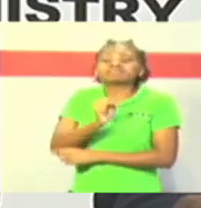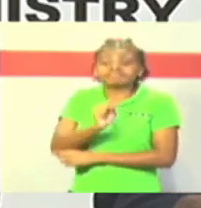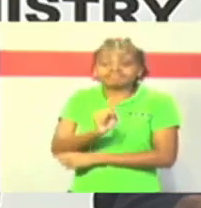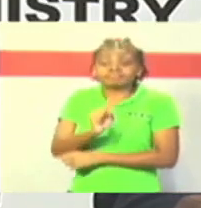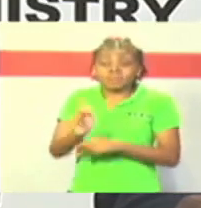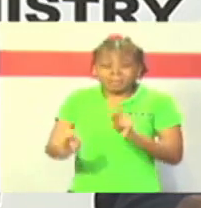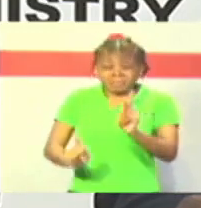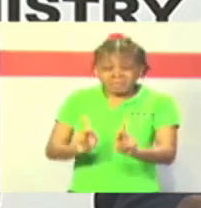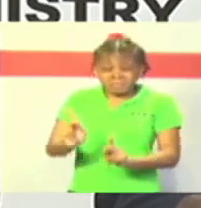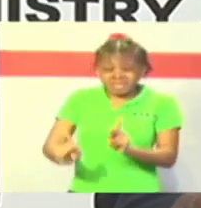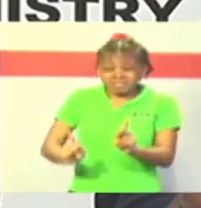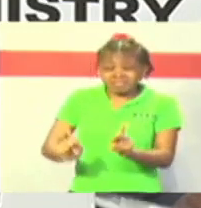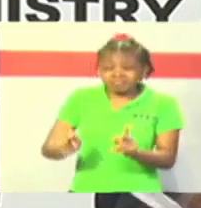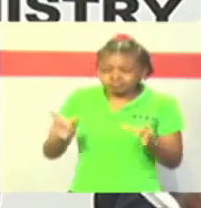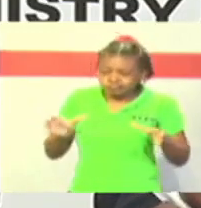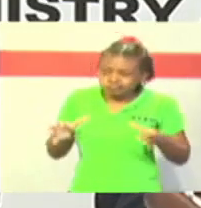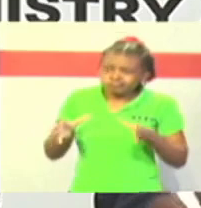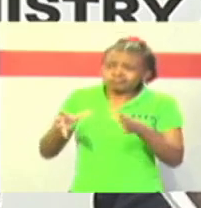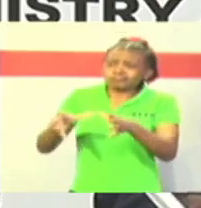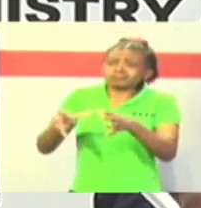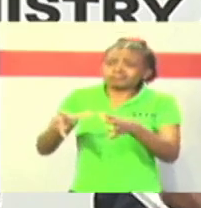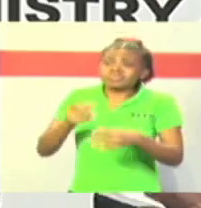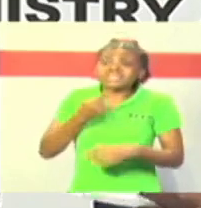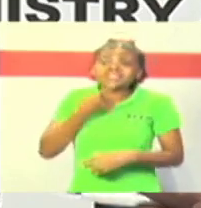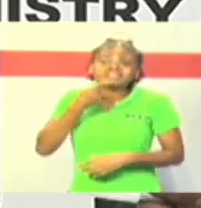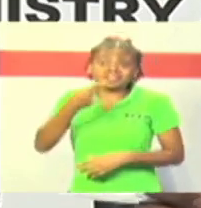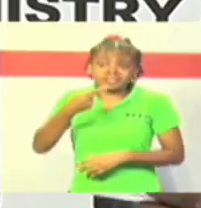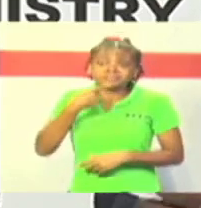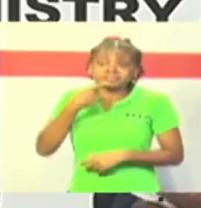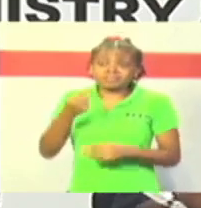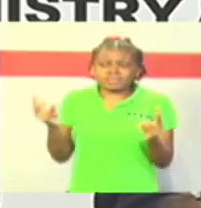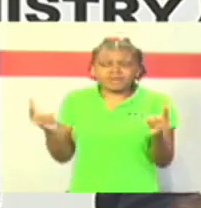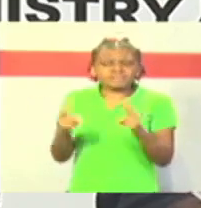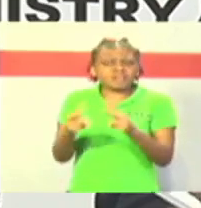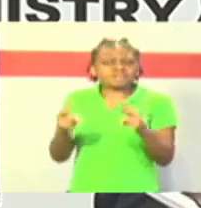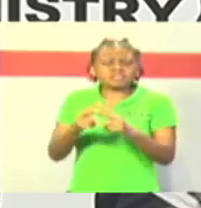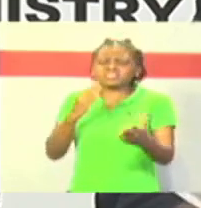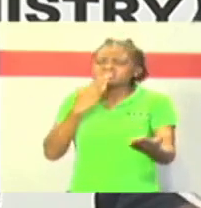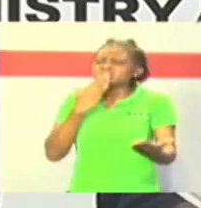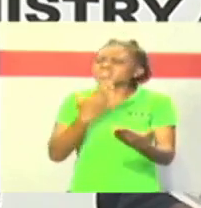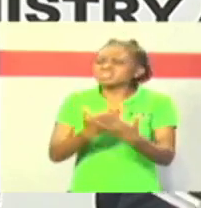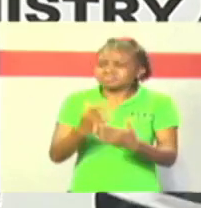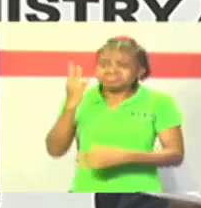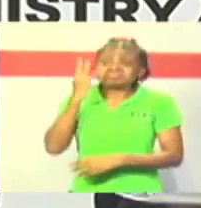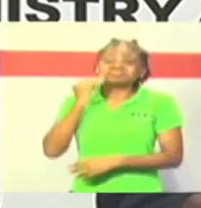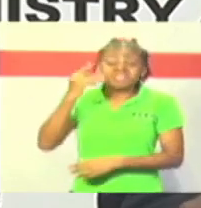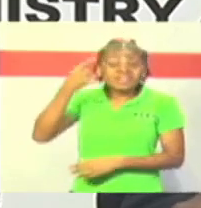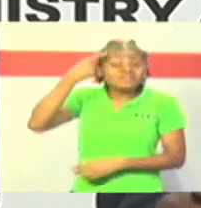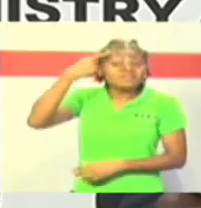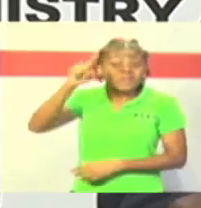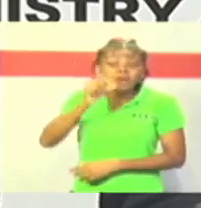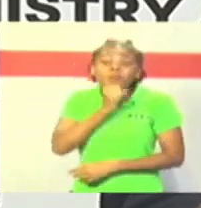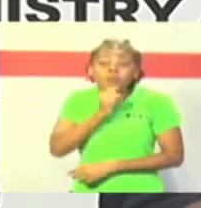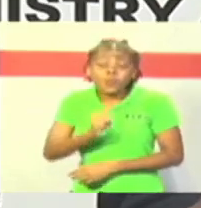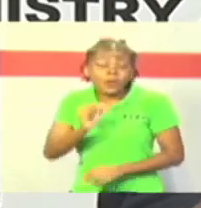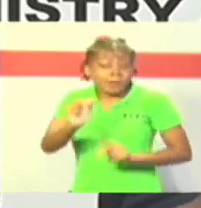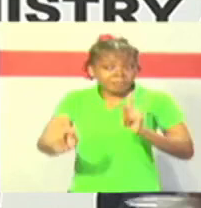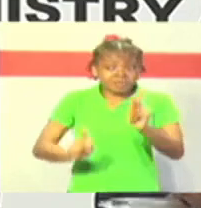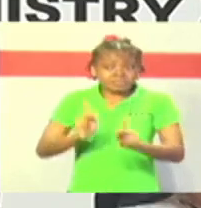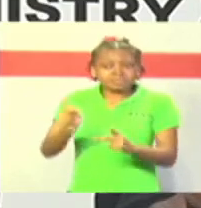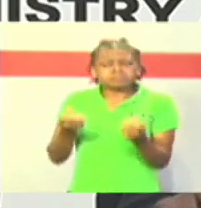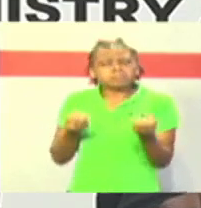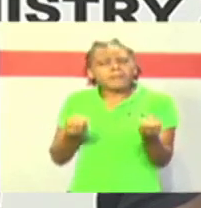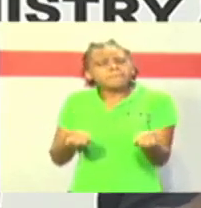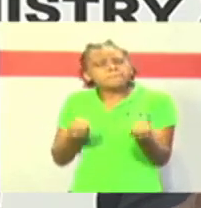personalized premium VIP experience for the elderly. the total number of elderly that